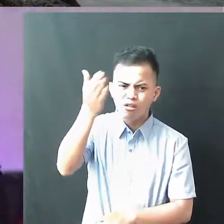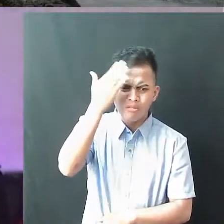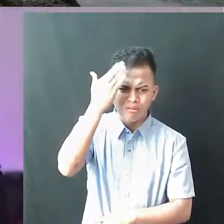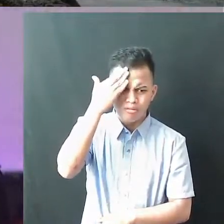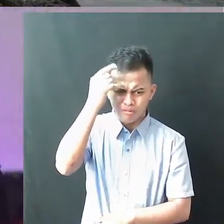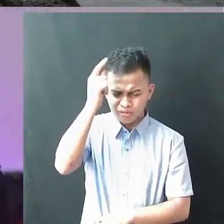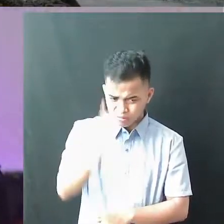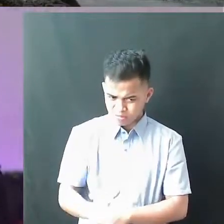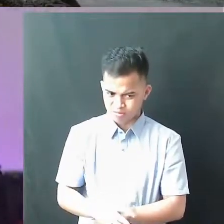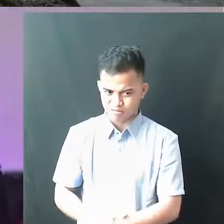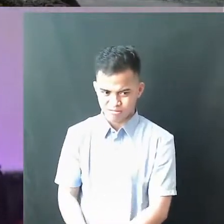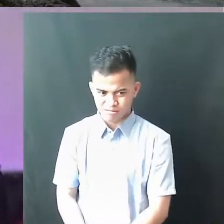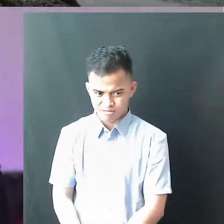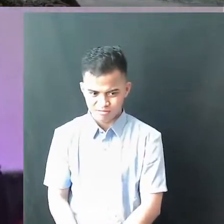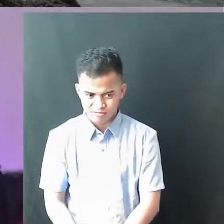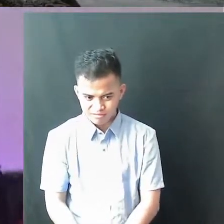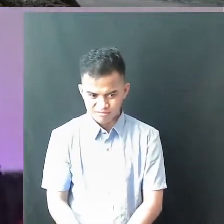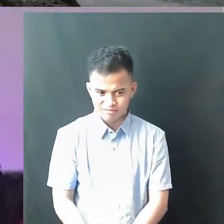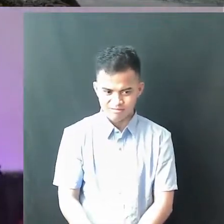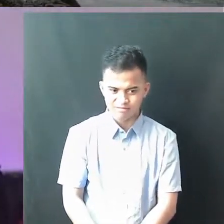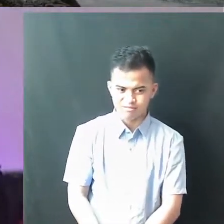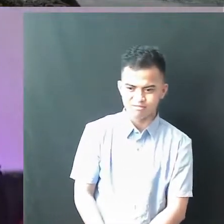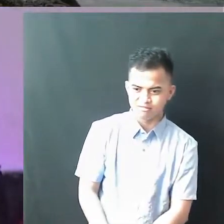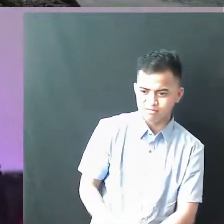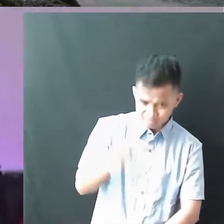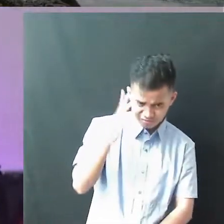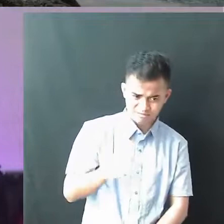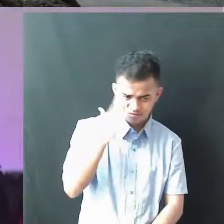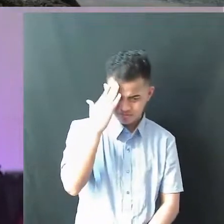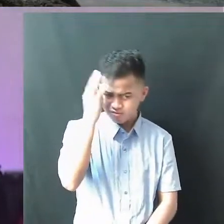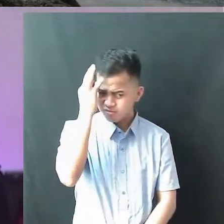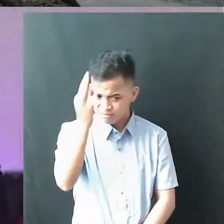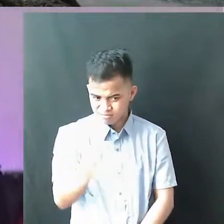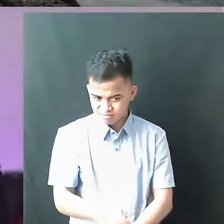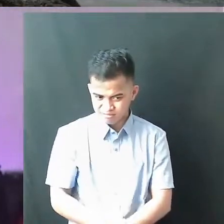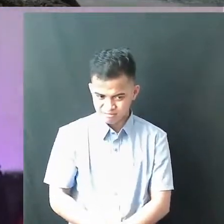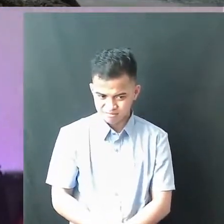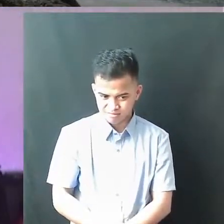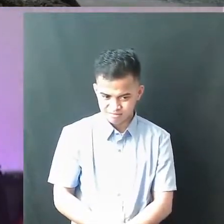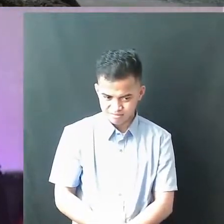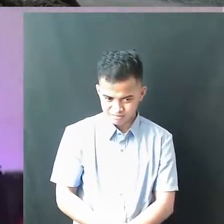to John 14:3. John 14 and verse 3.